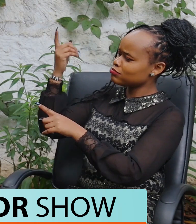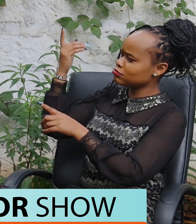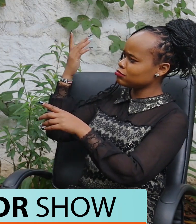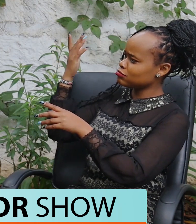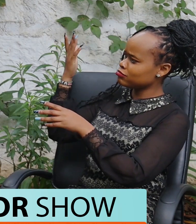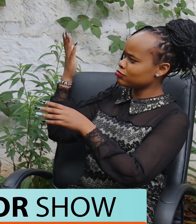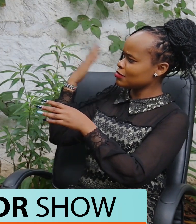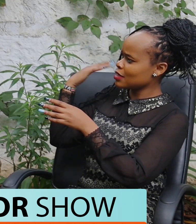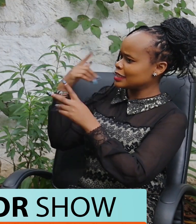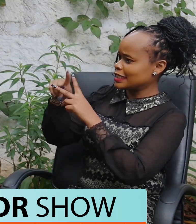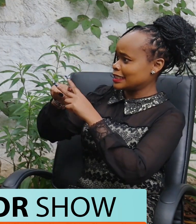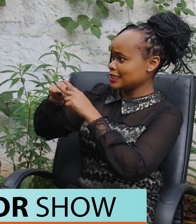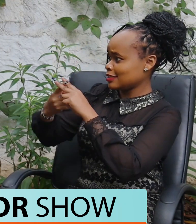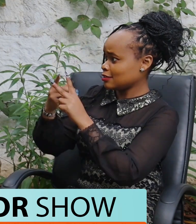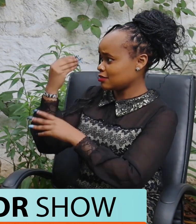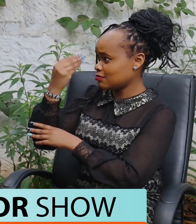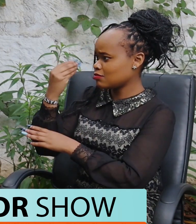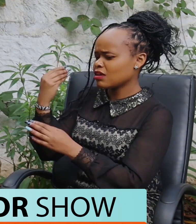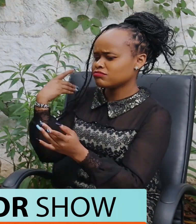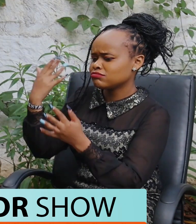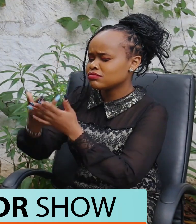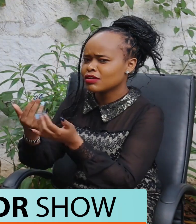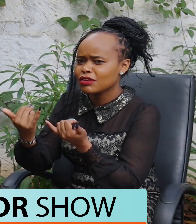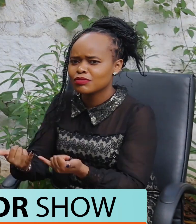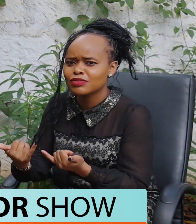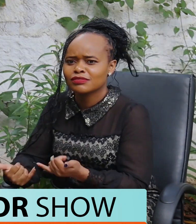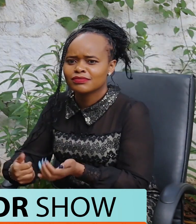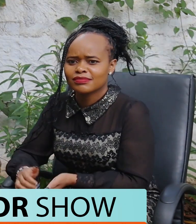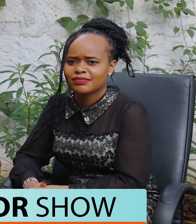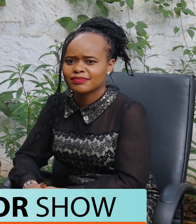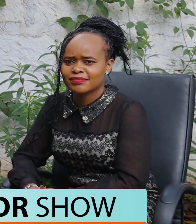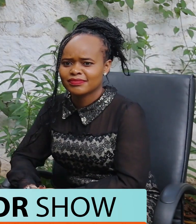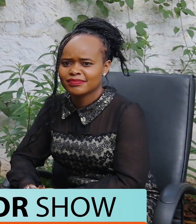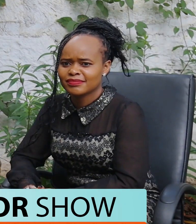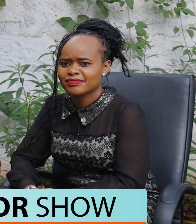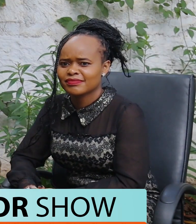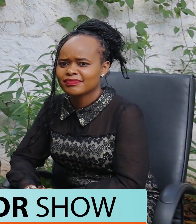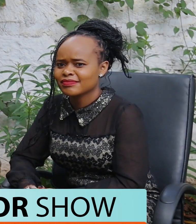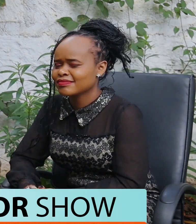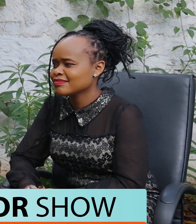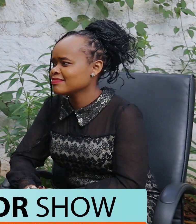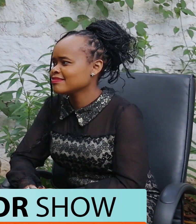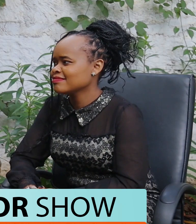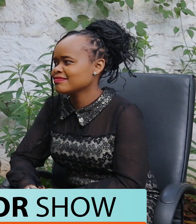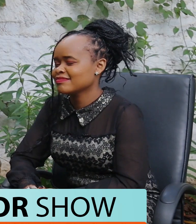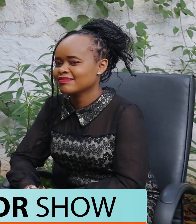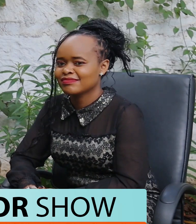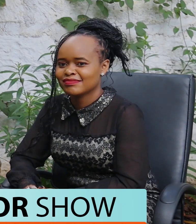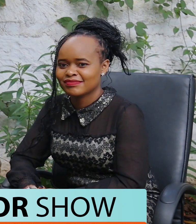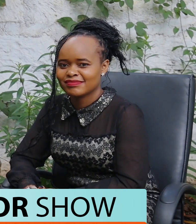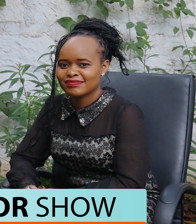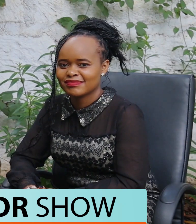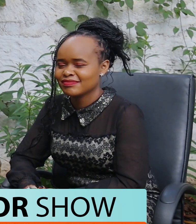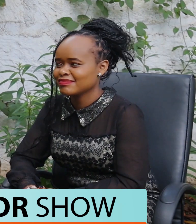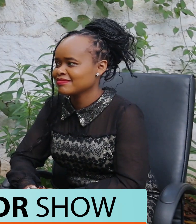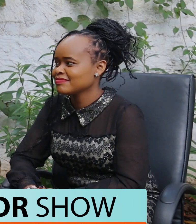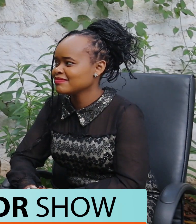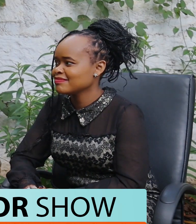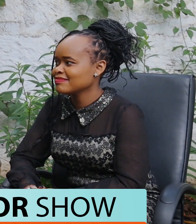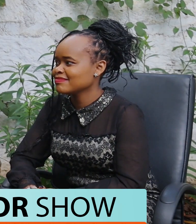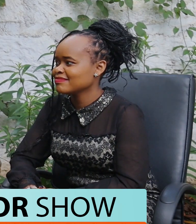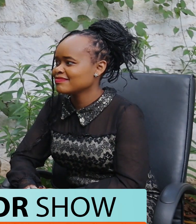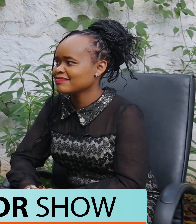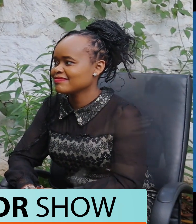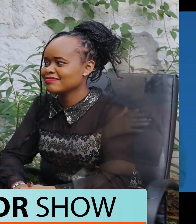Ebu tell us experience yako from back in the day when you started up to now. Tell us how your journey has been so. My journey has not